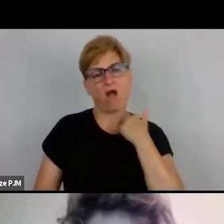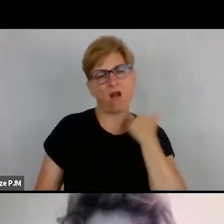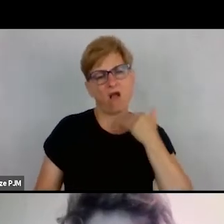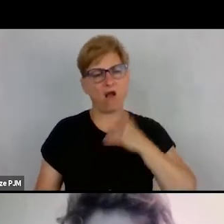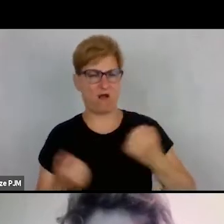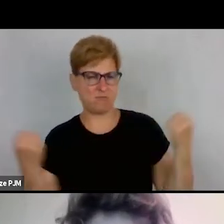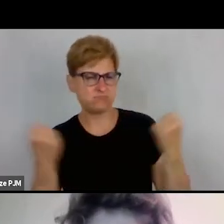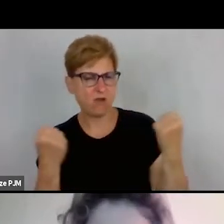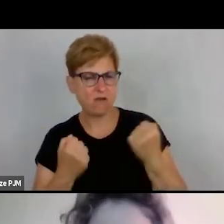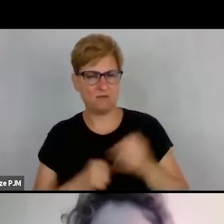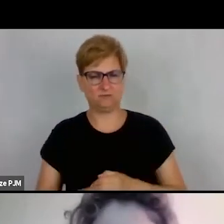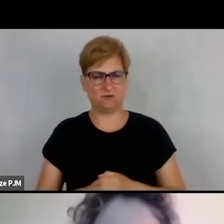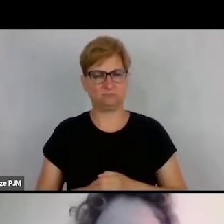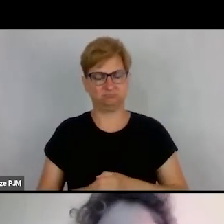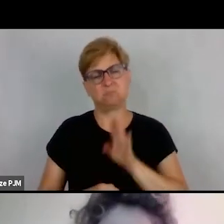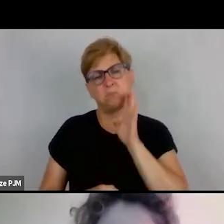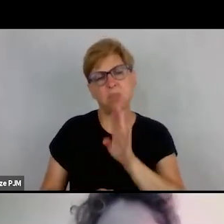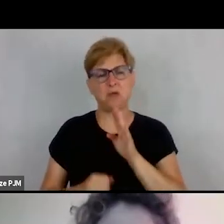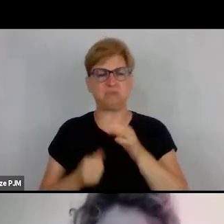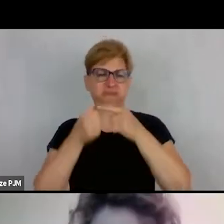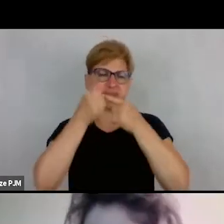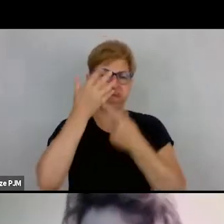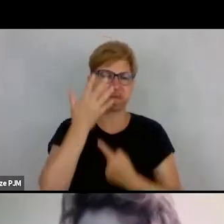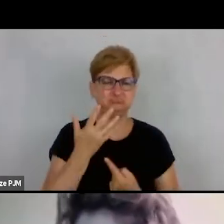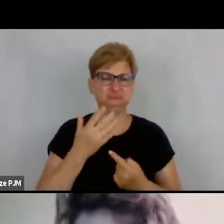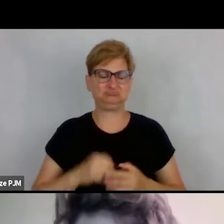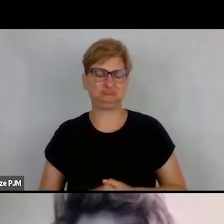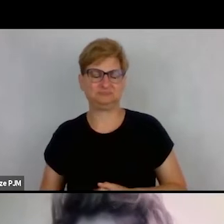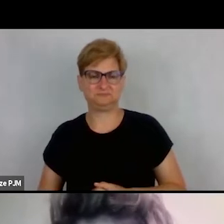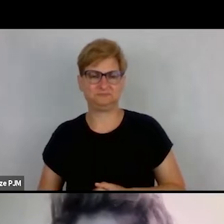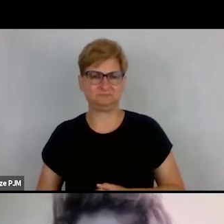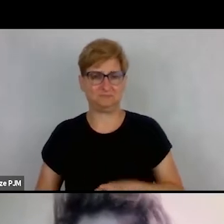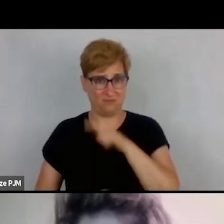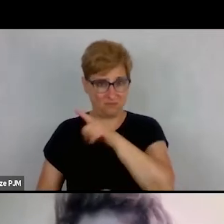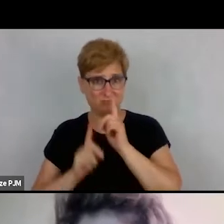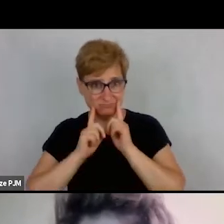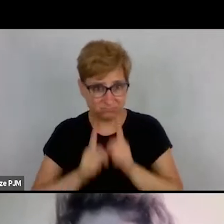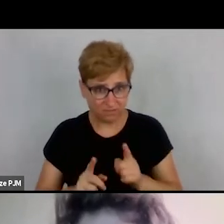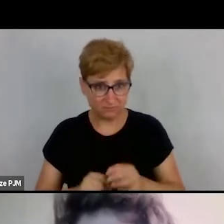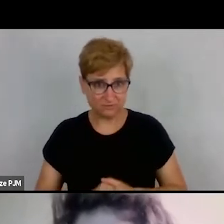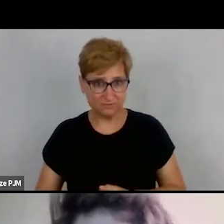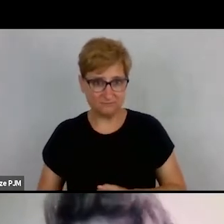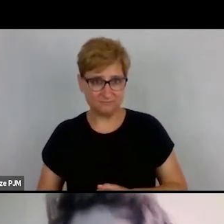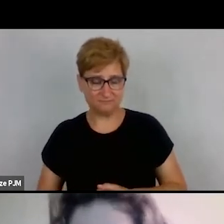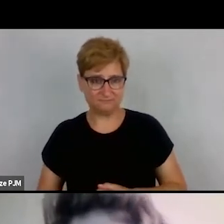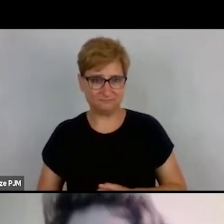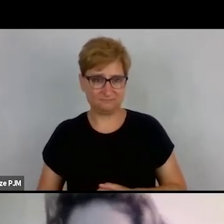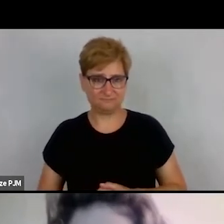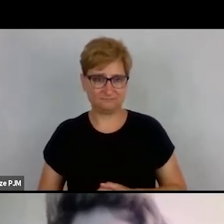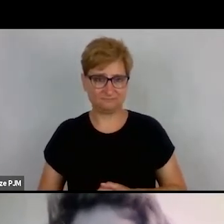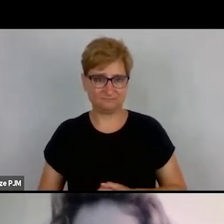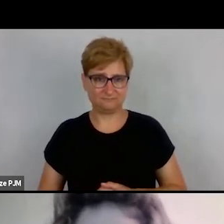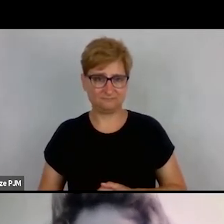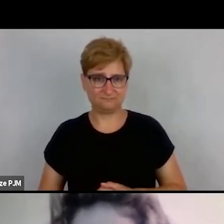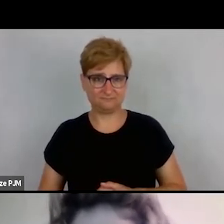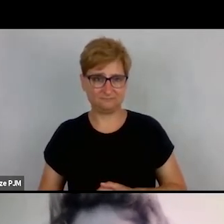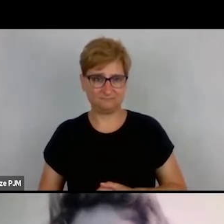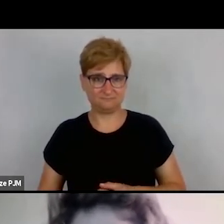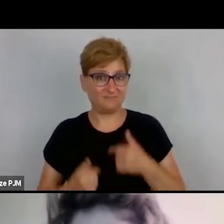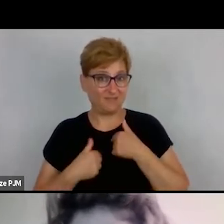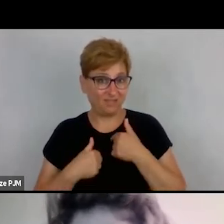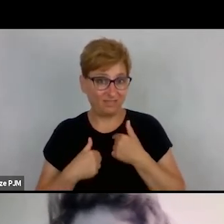quick to say, okay, I in fact haven't thought about it much, but I'm really interested in something different. And